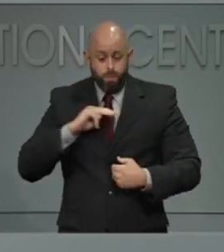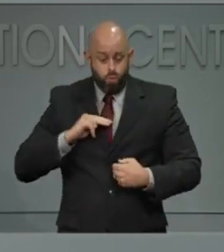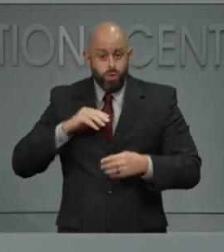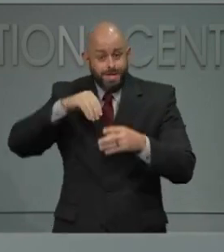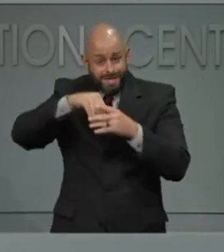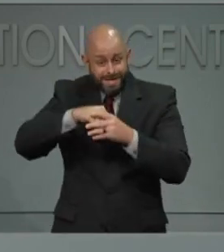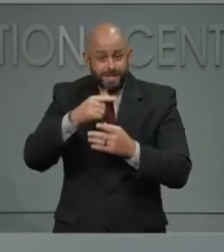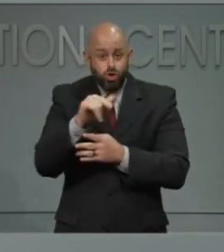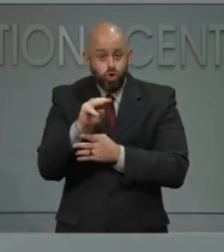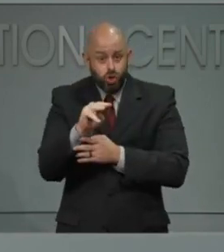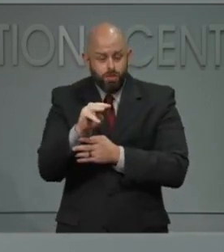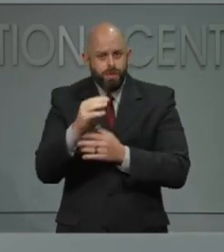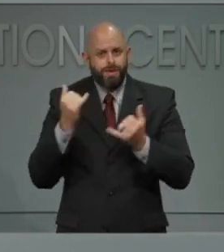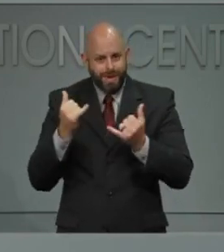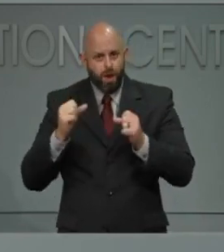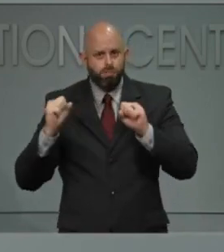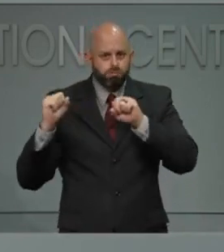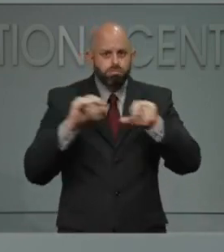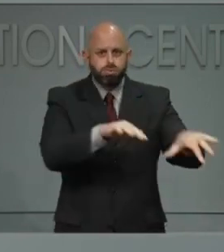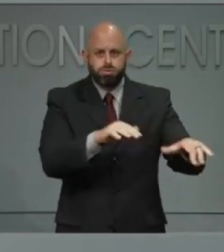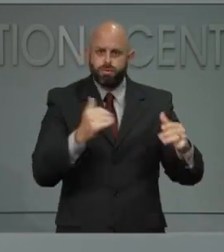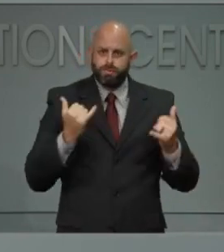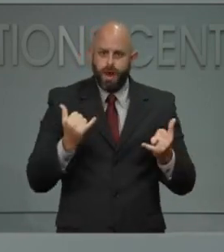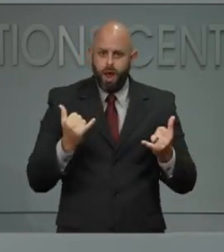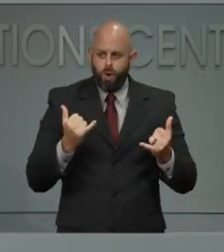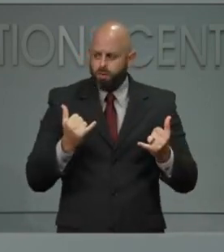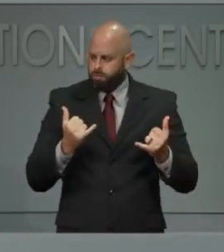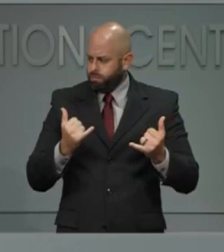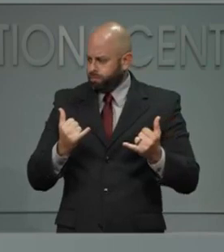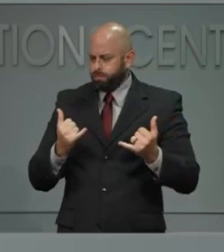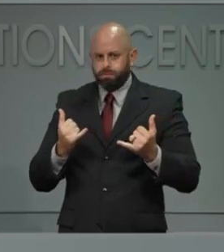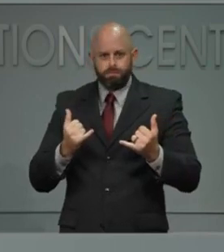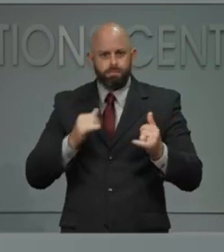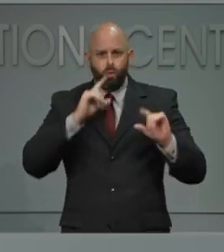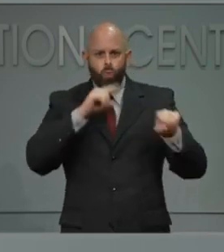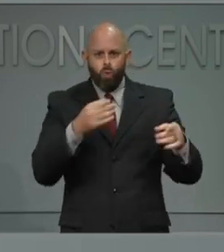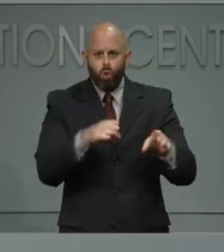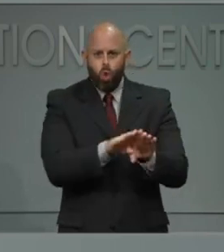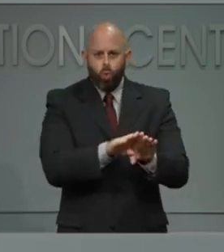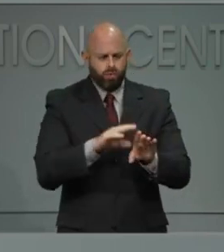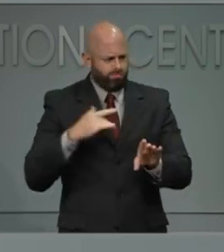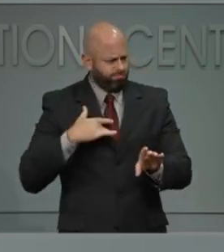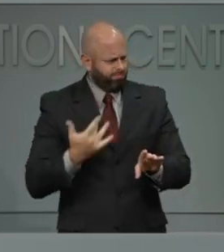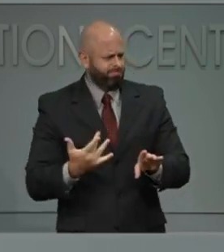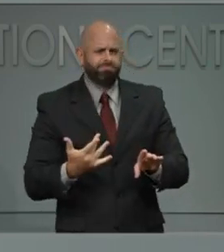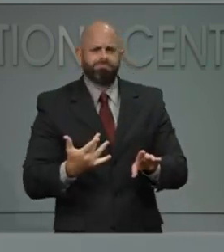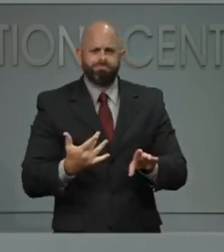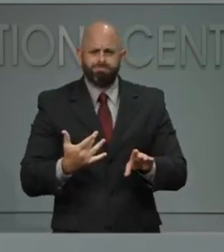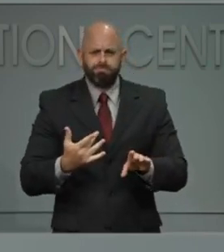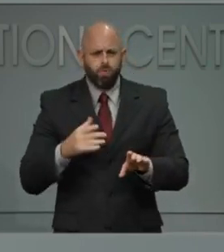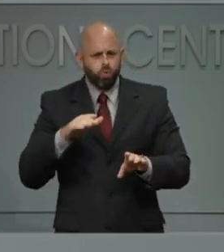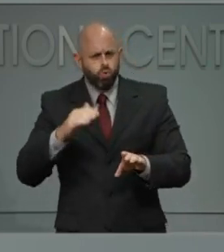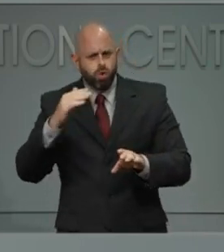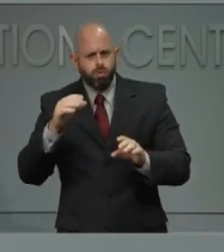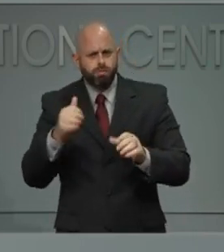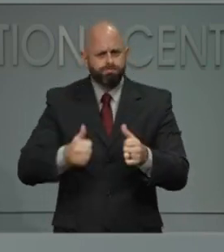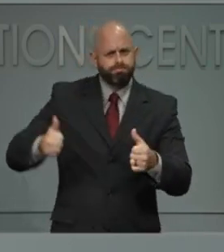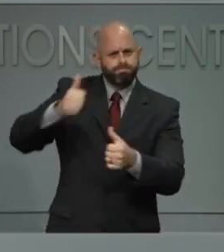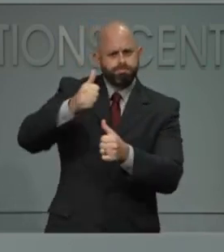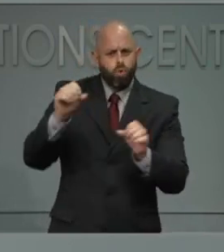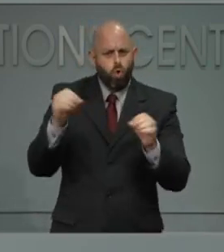still ordered closed under phase 2. I'm wondering, is this something your office is aware of? Are there any plans for